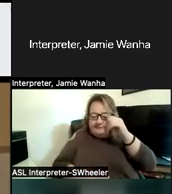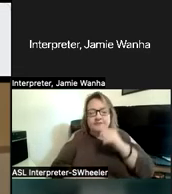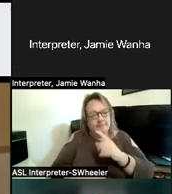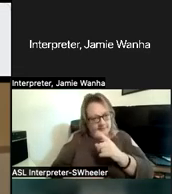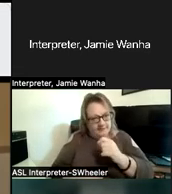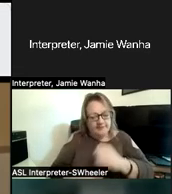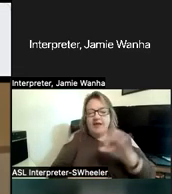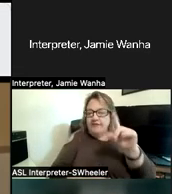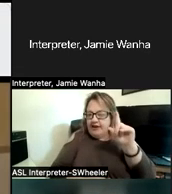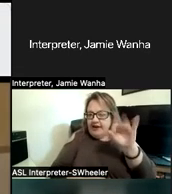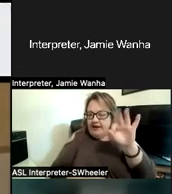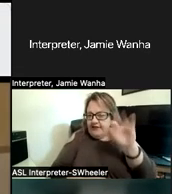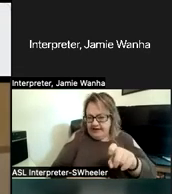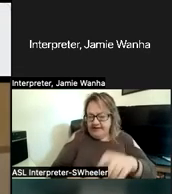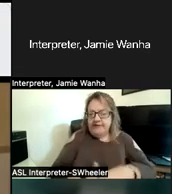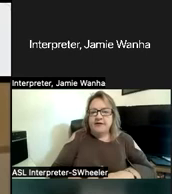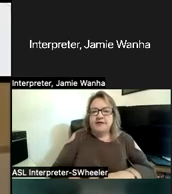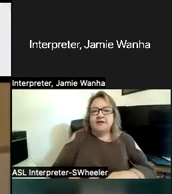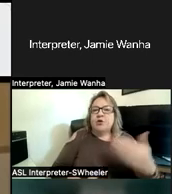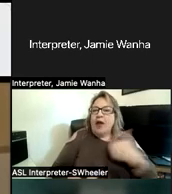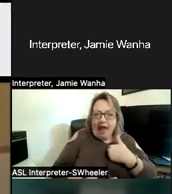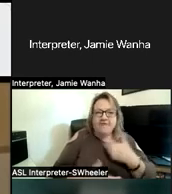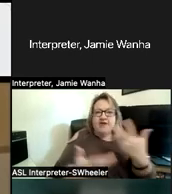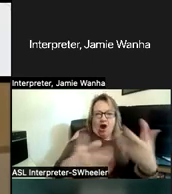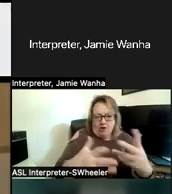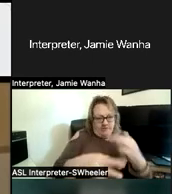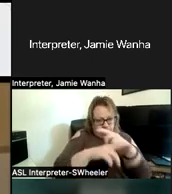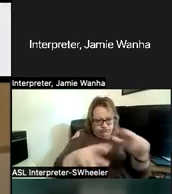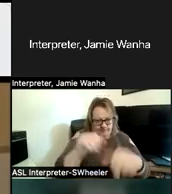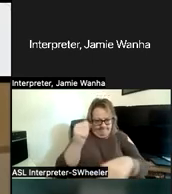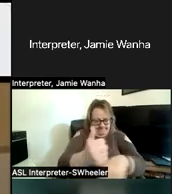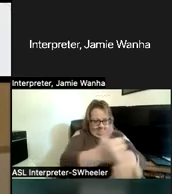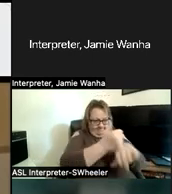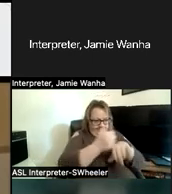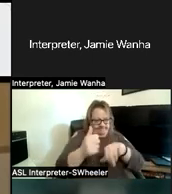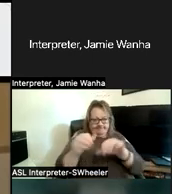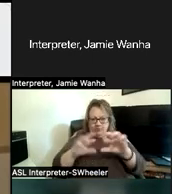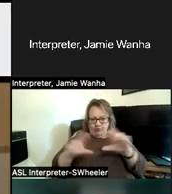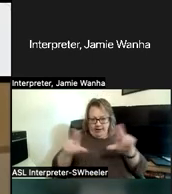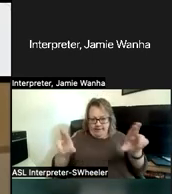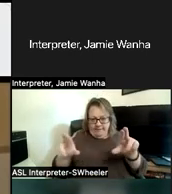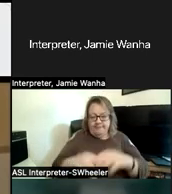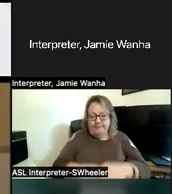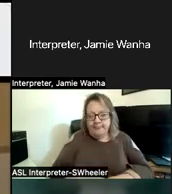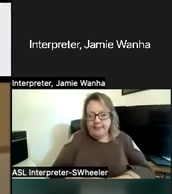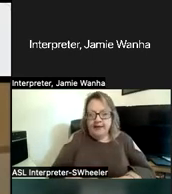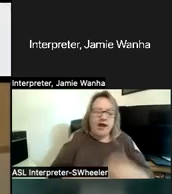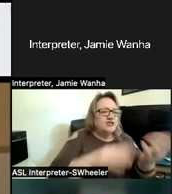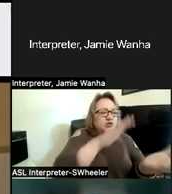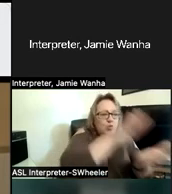needed. So we have these agreements already out in those communities, and thankfully a lot of the you know, schools or